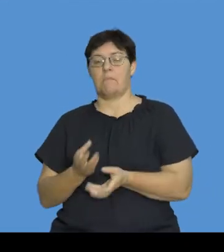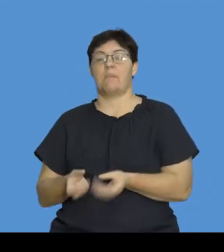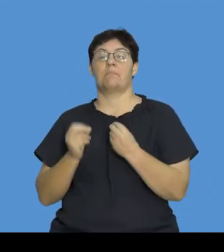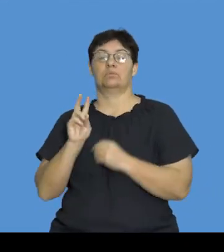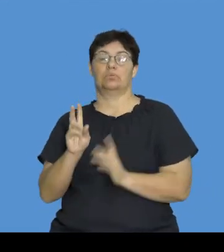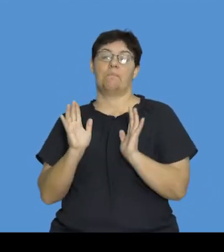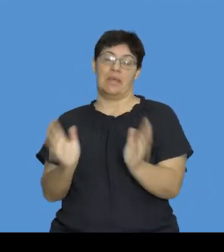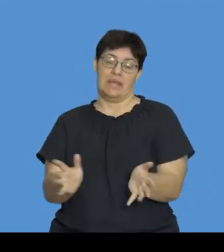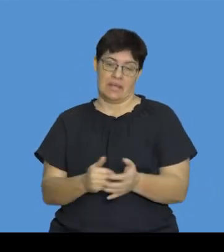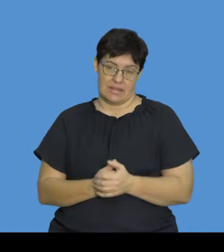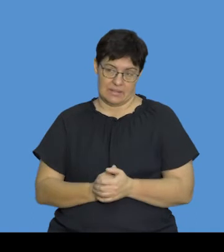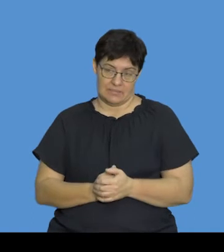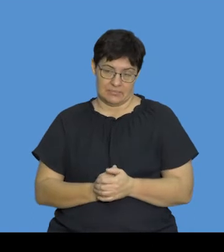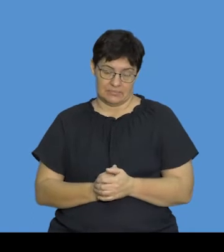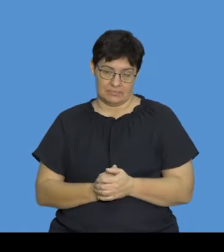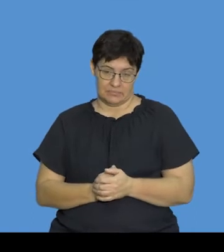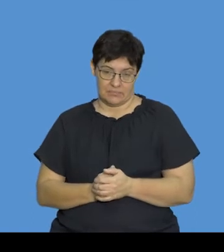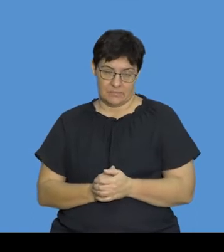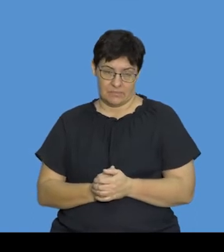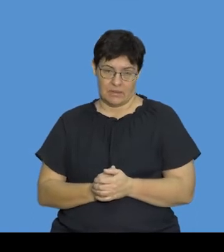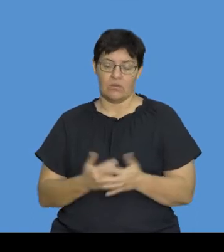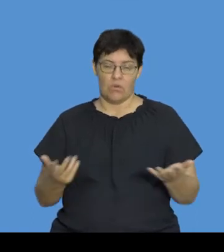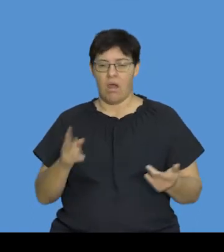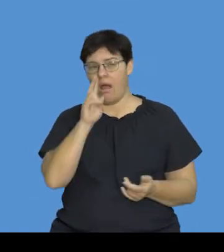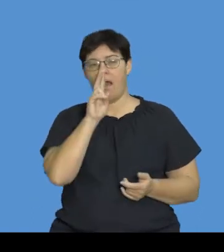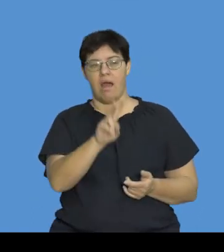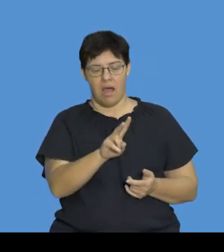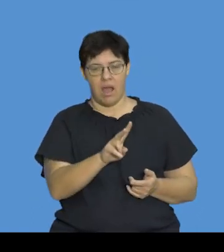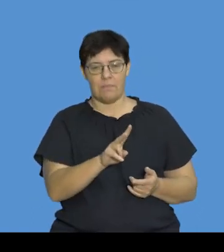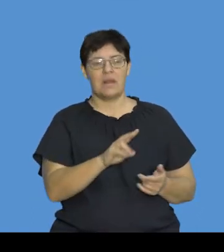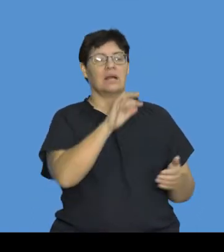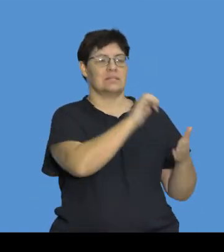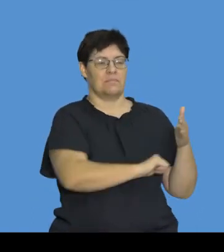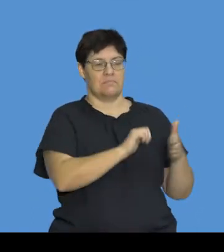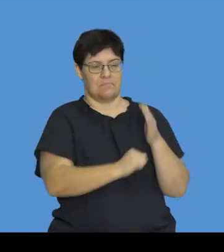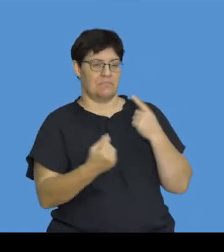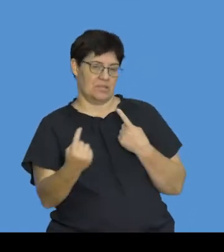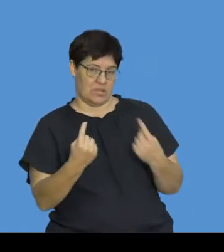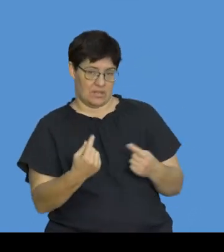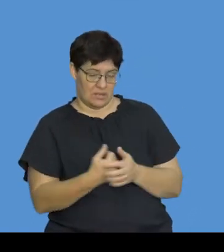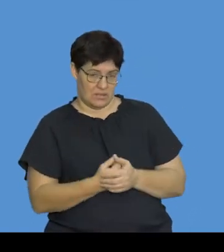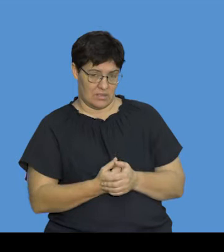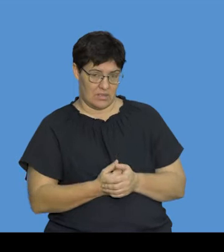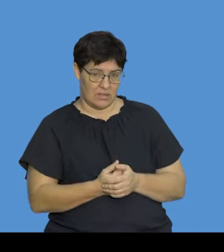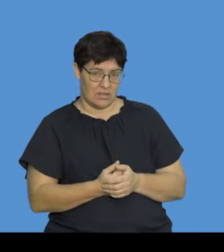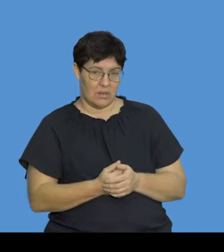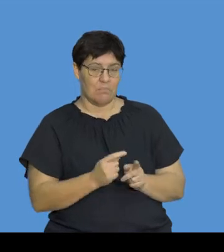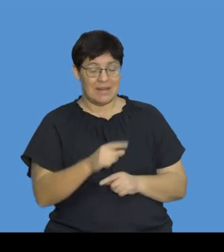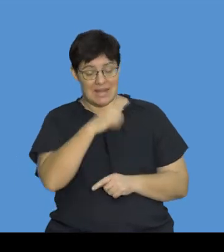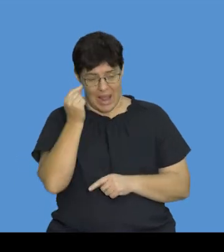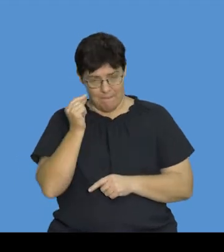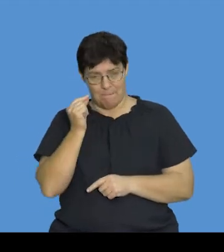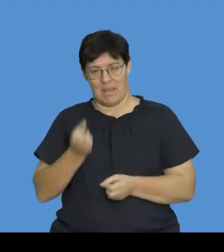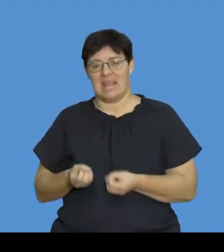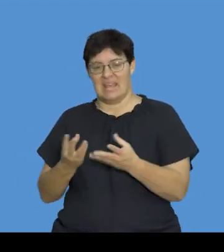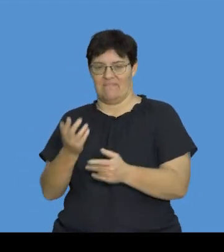get two terms that we have, and you can see they are subtracting each other, but also we're going to give this a name